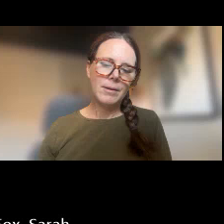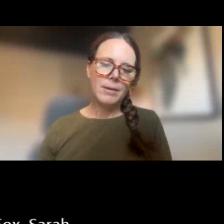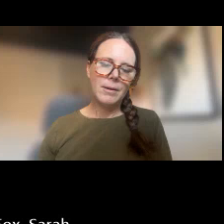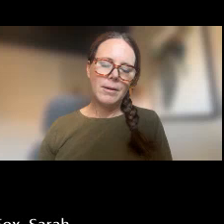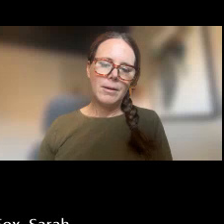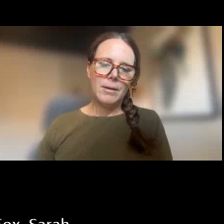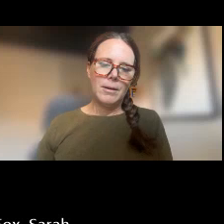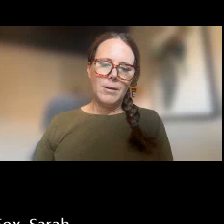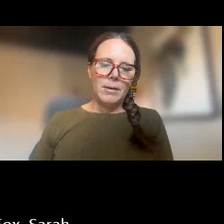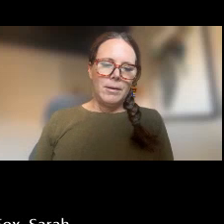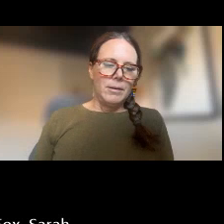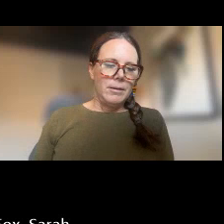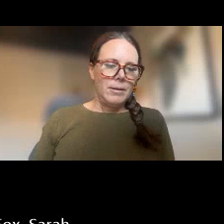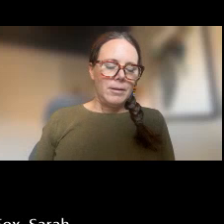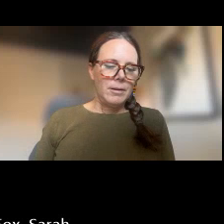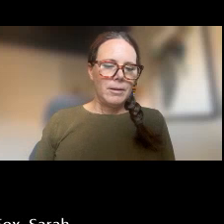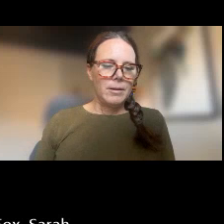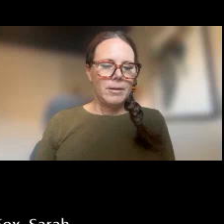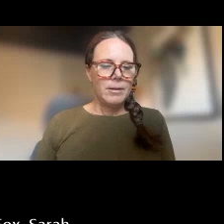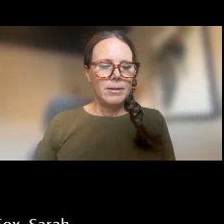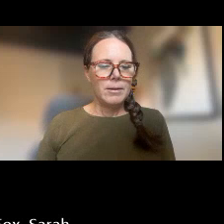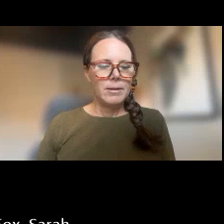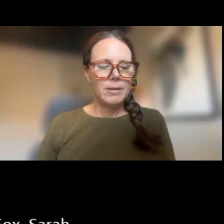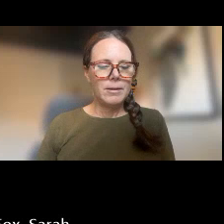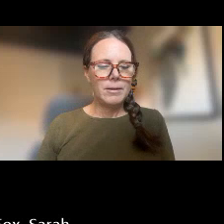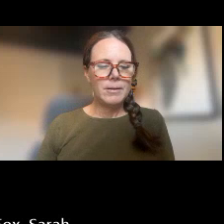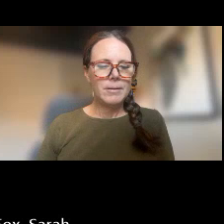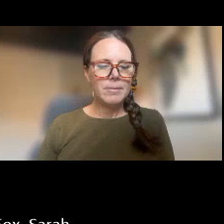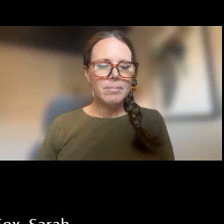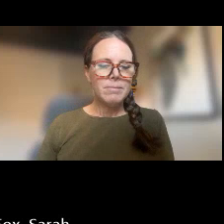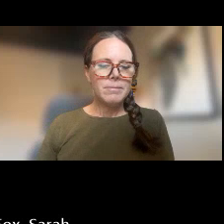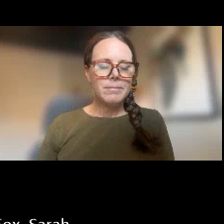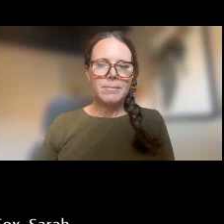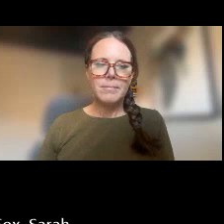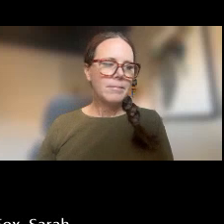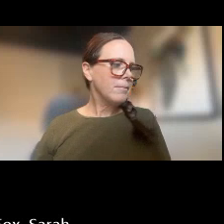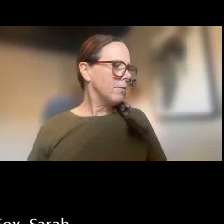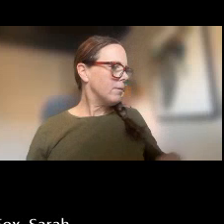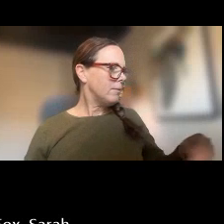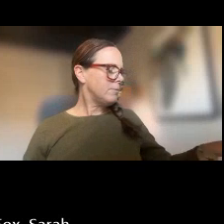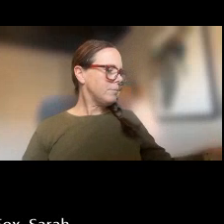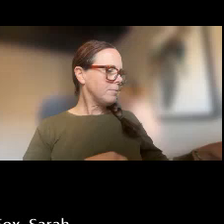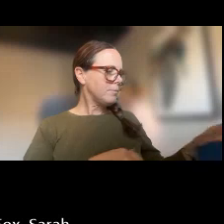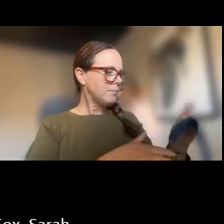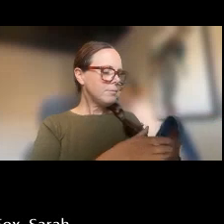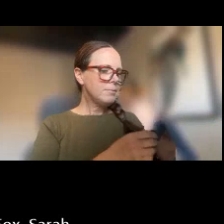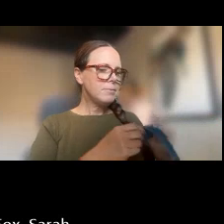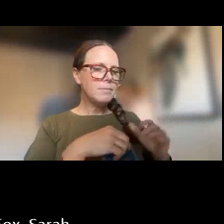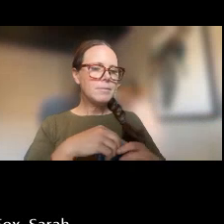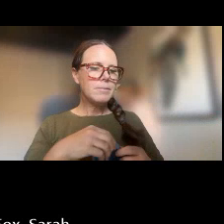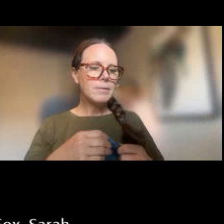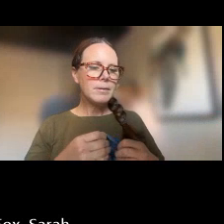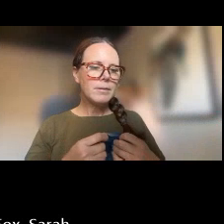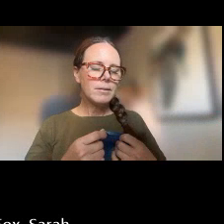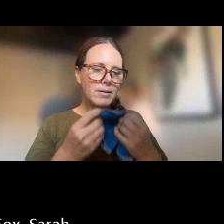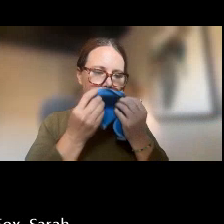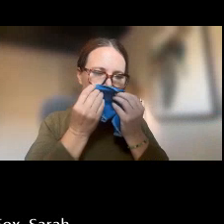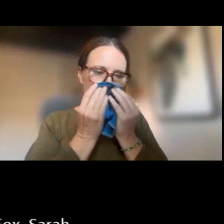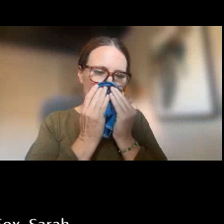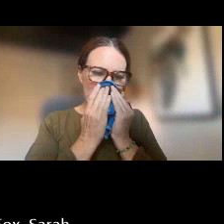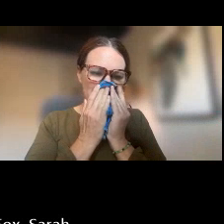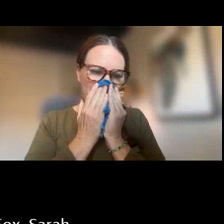thank you. thank you. Okay, so going back to, at least at this stage, moving on to the second round, Oregon Trail